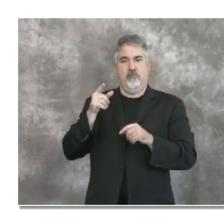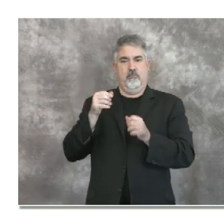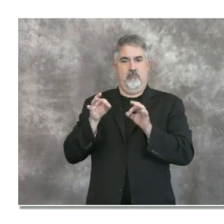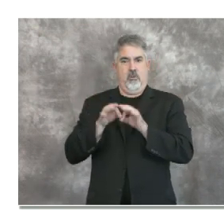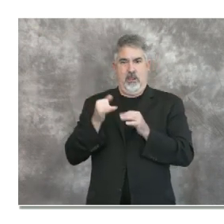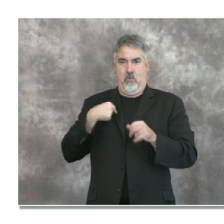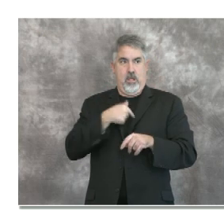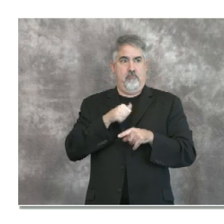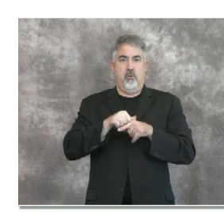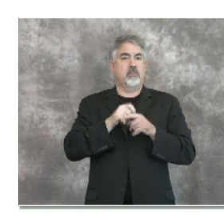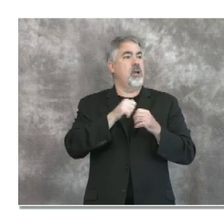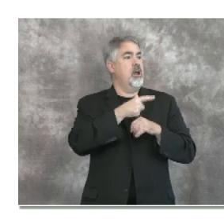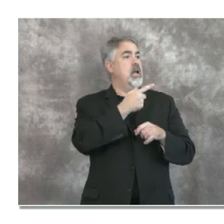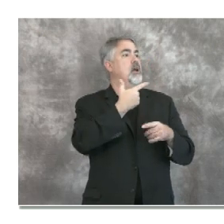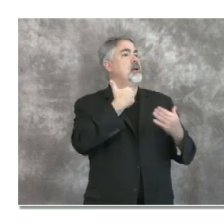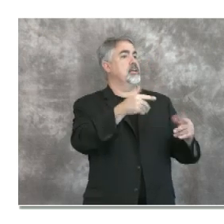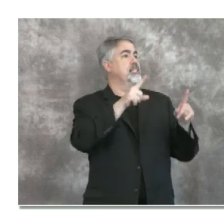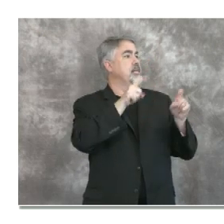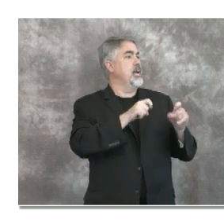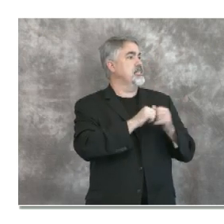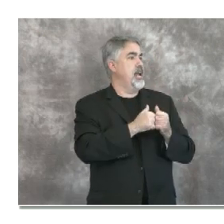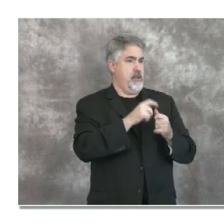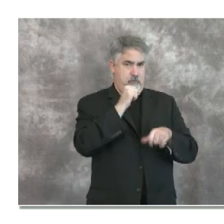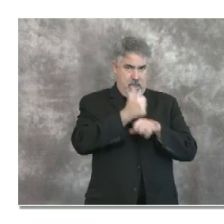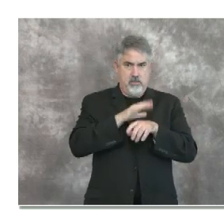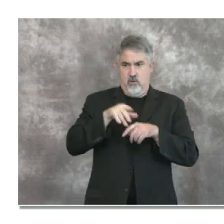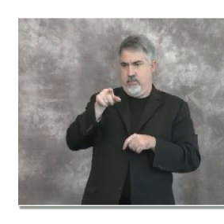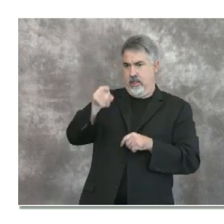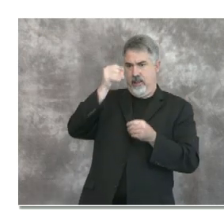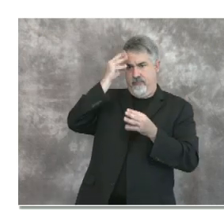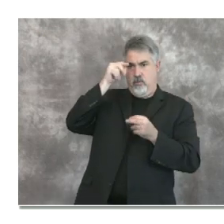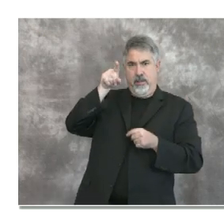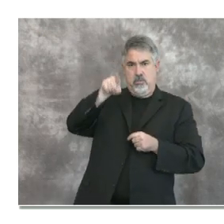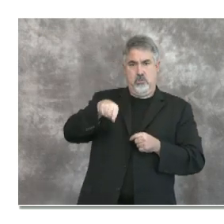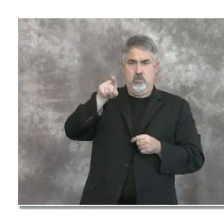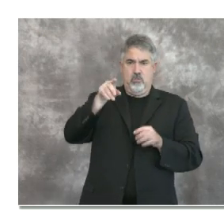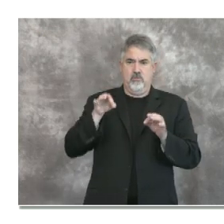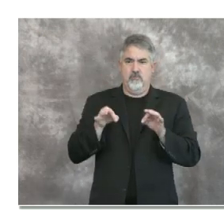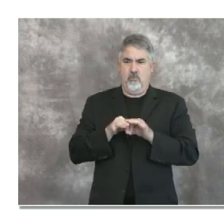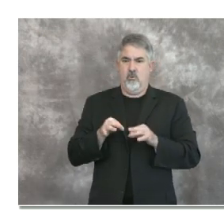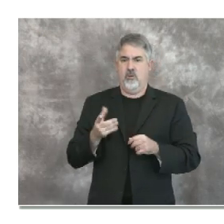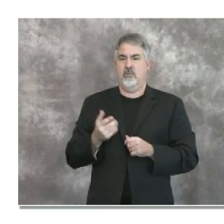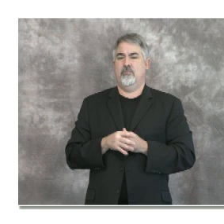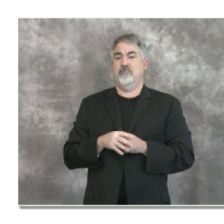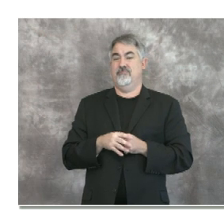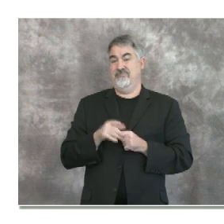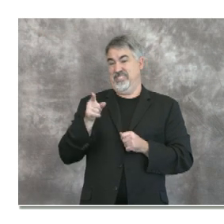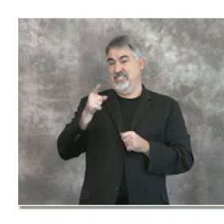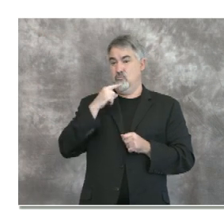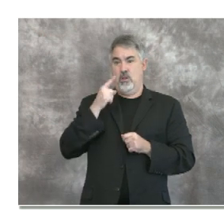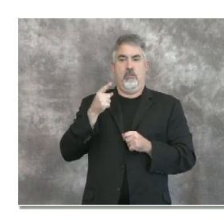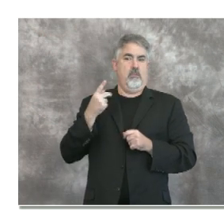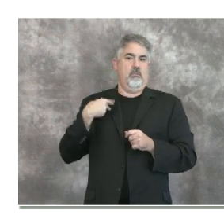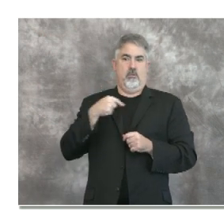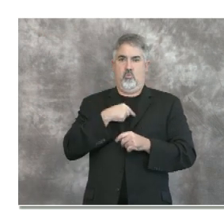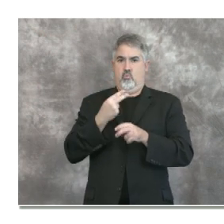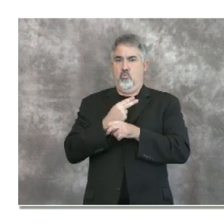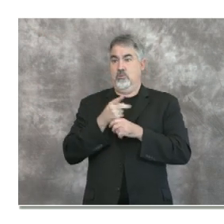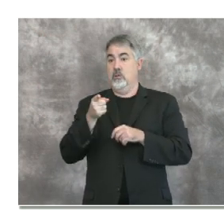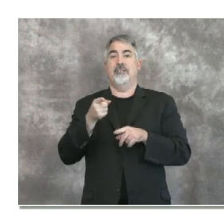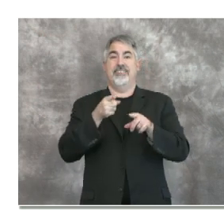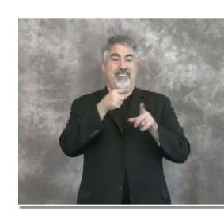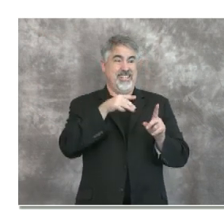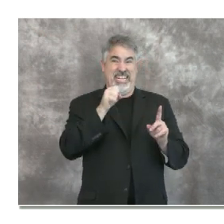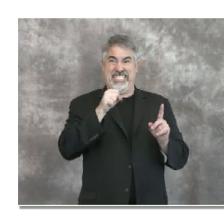of individuals throughout San Diego County, so this provides the capacity to do extensive